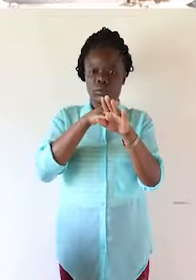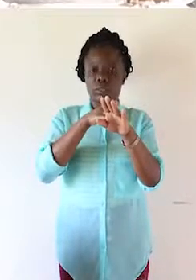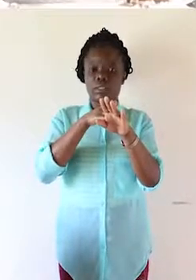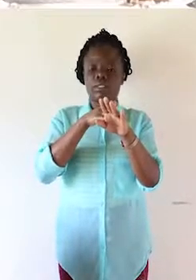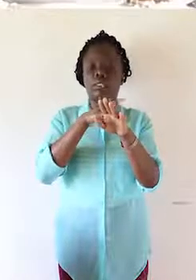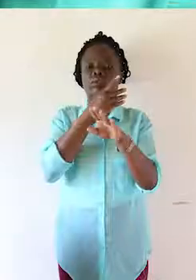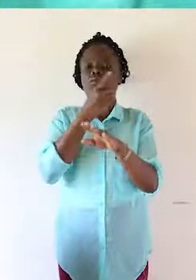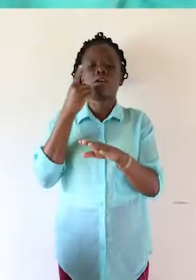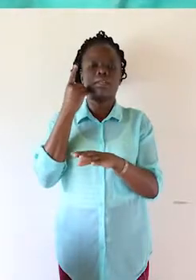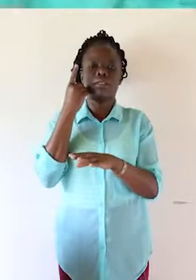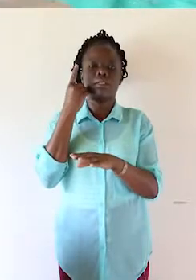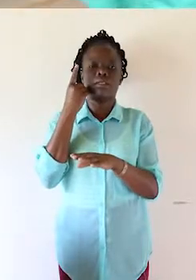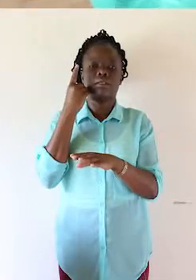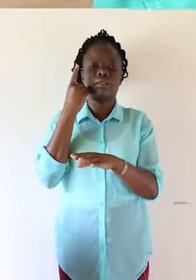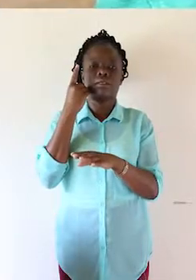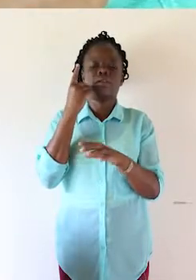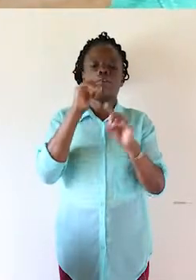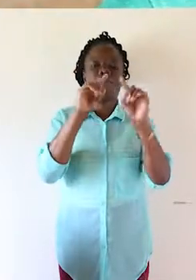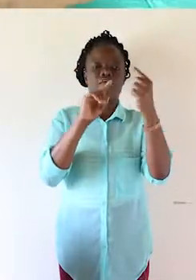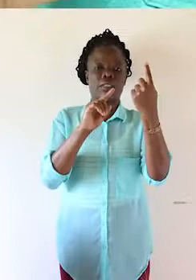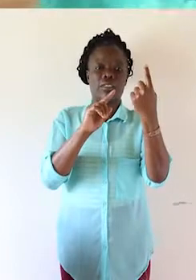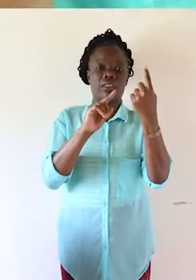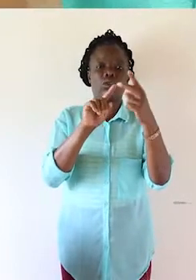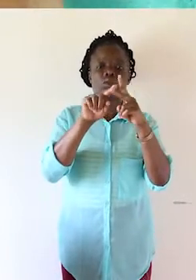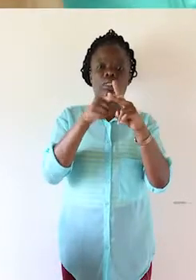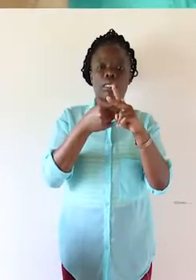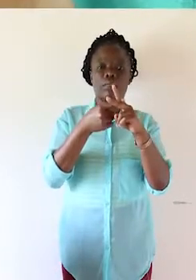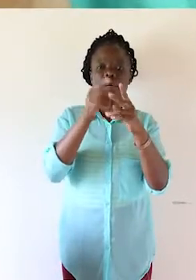to dry. We start by